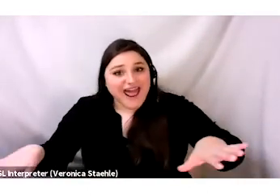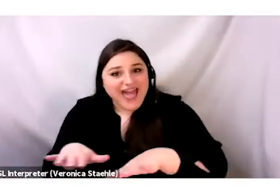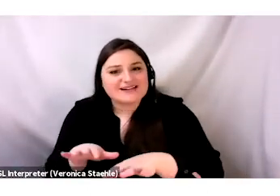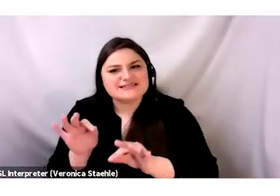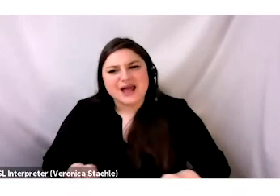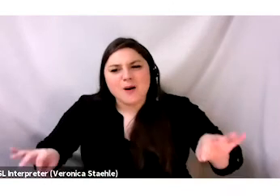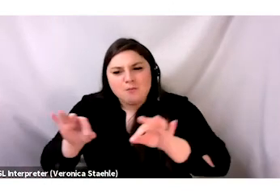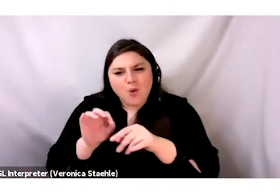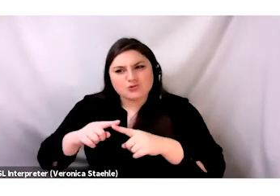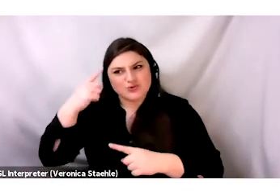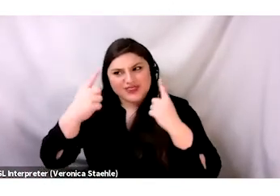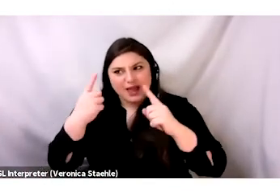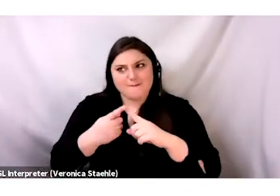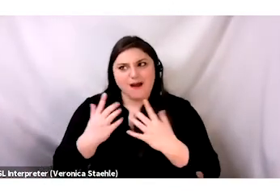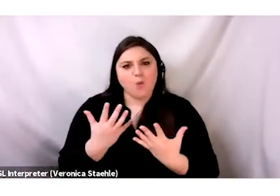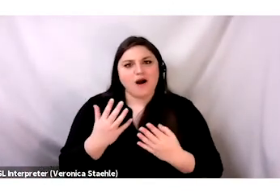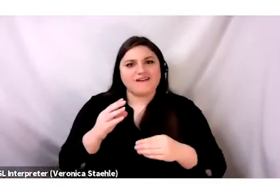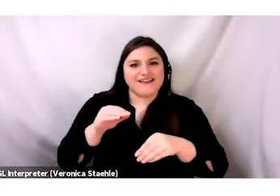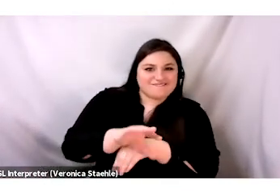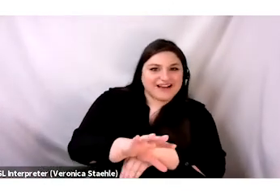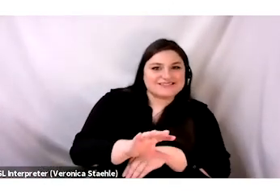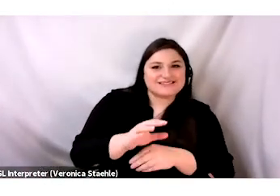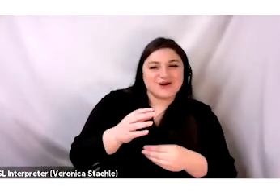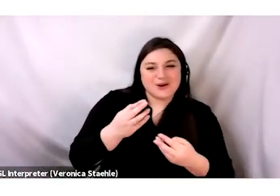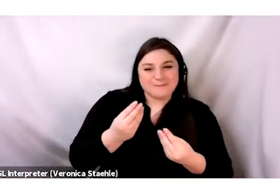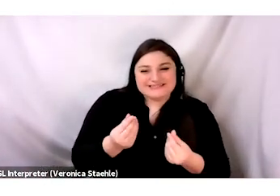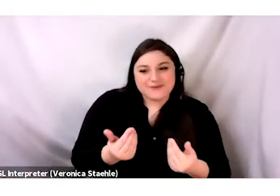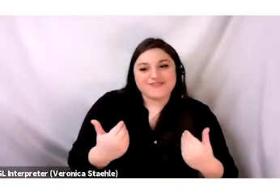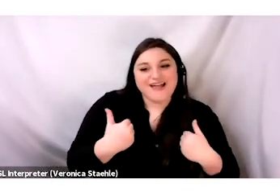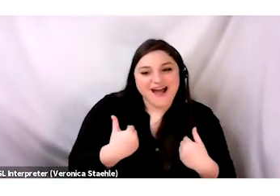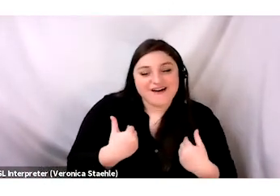sustains us and feeds us and clothes us and houses us.